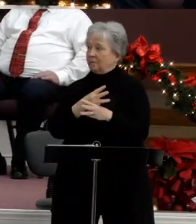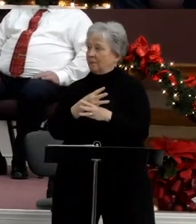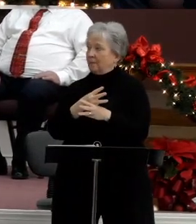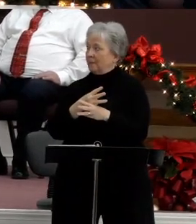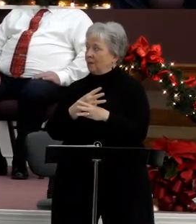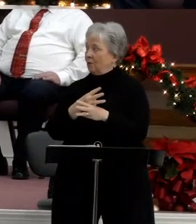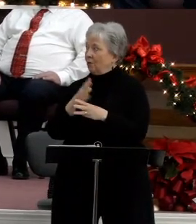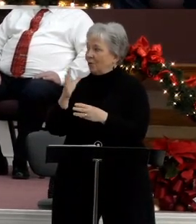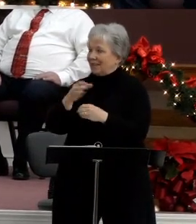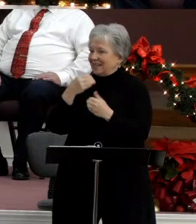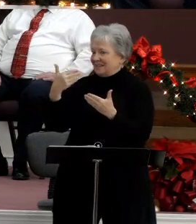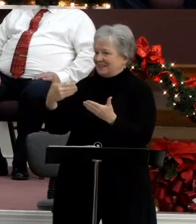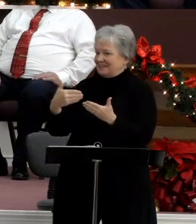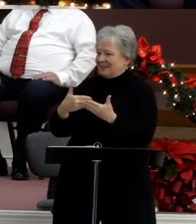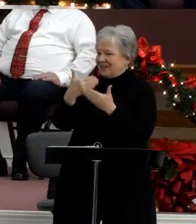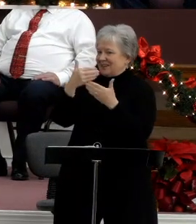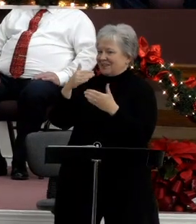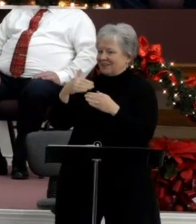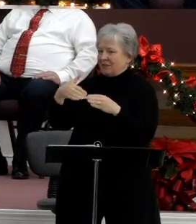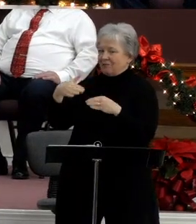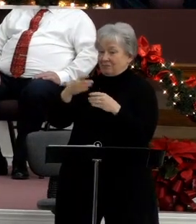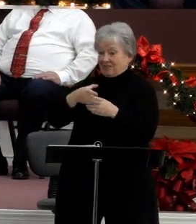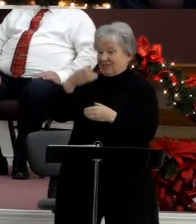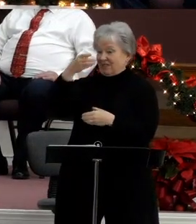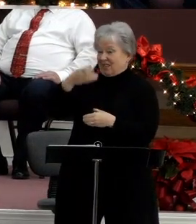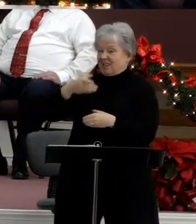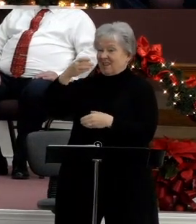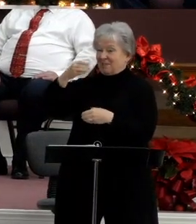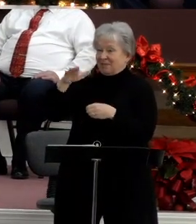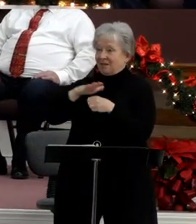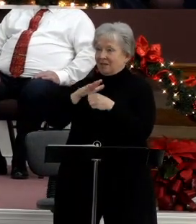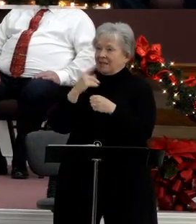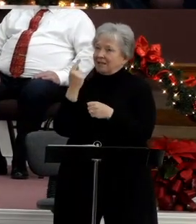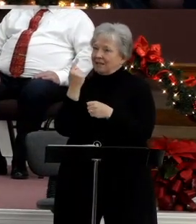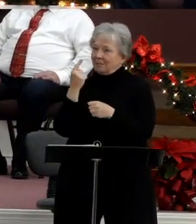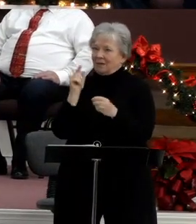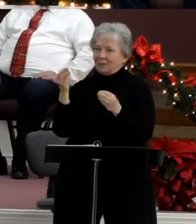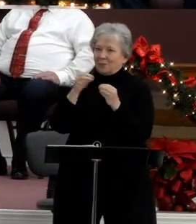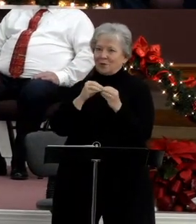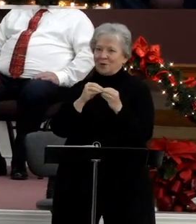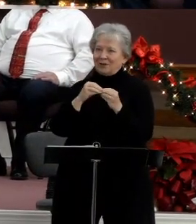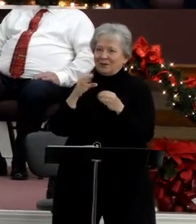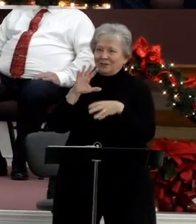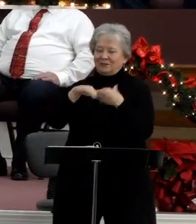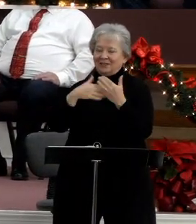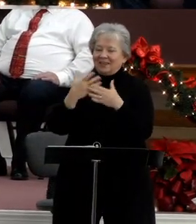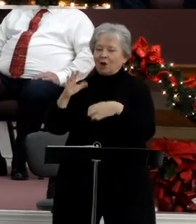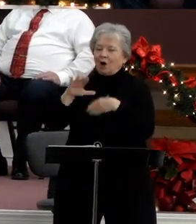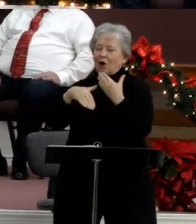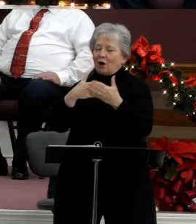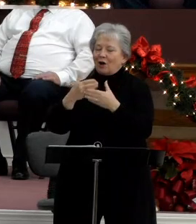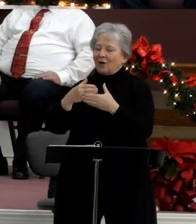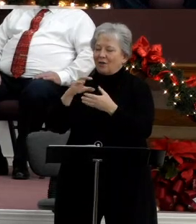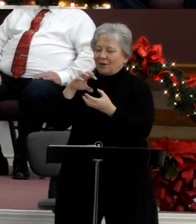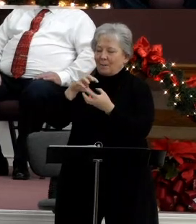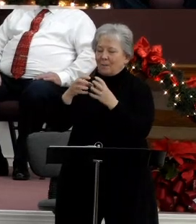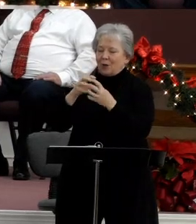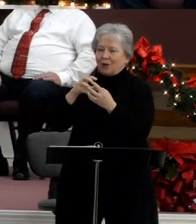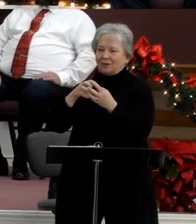top. Not too far away, but we still got a little ways to go to get those balls over and above this little